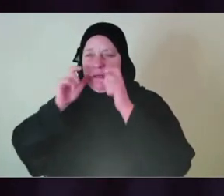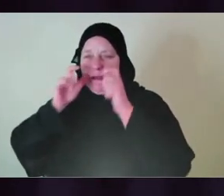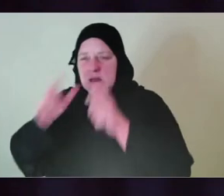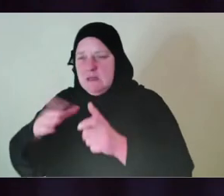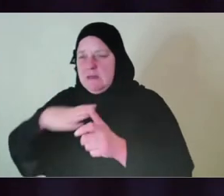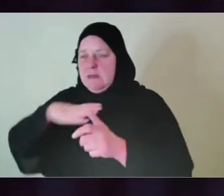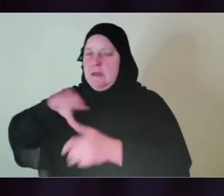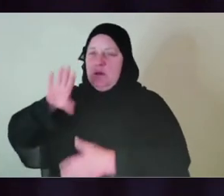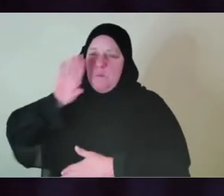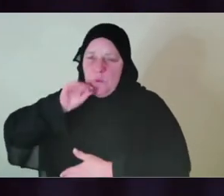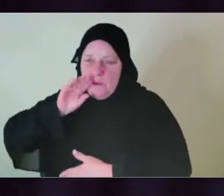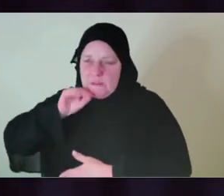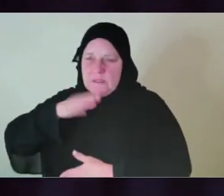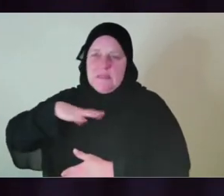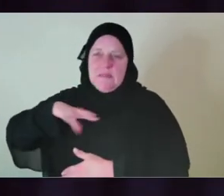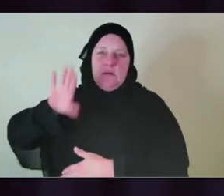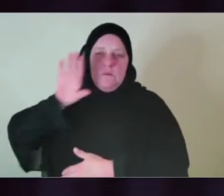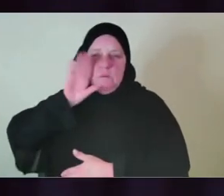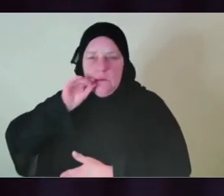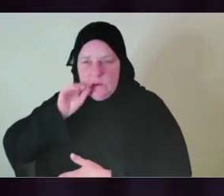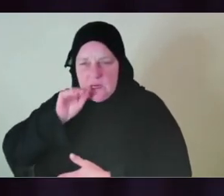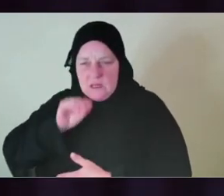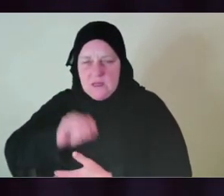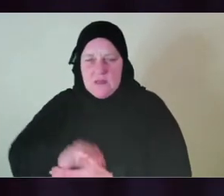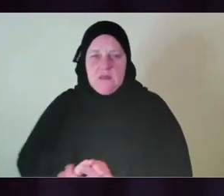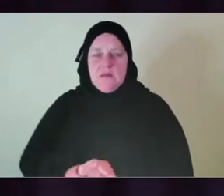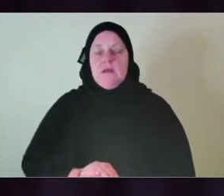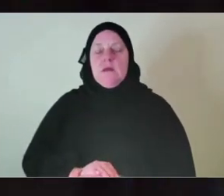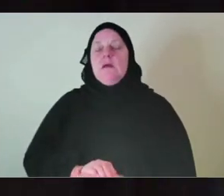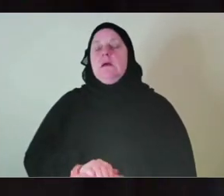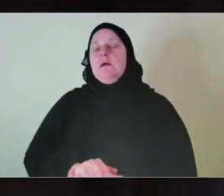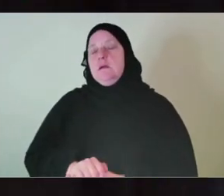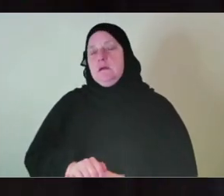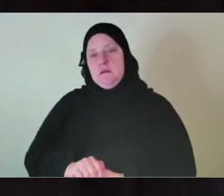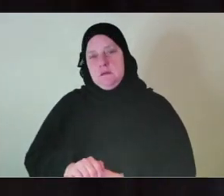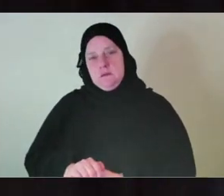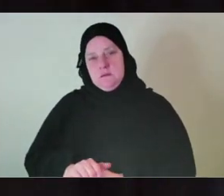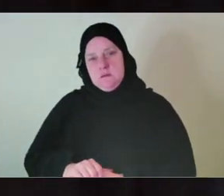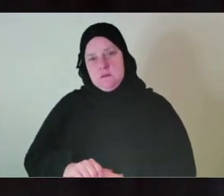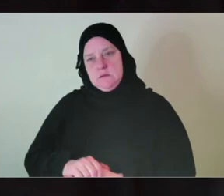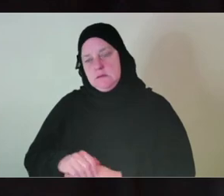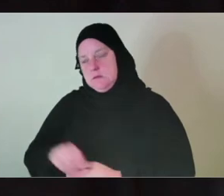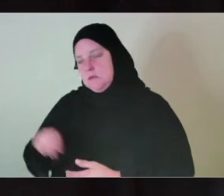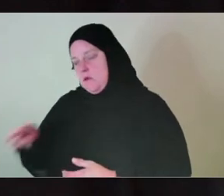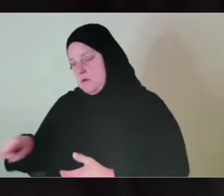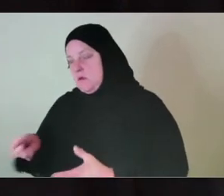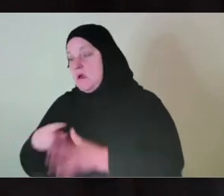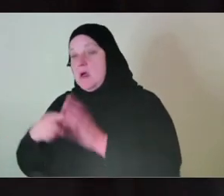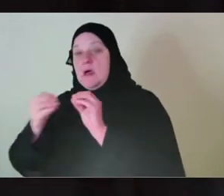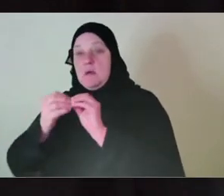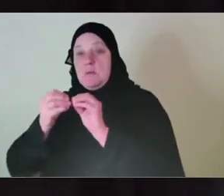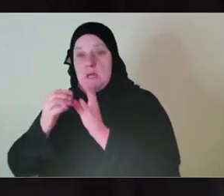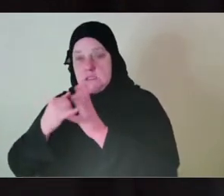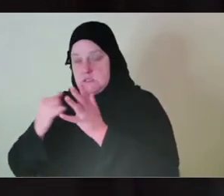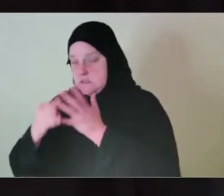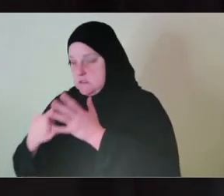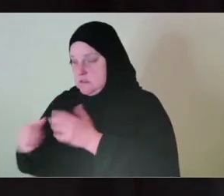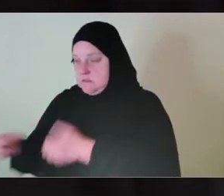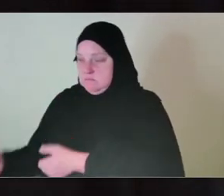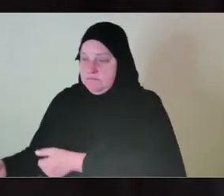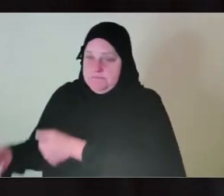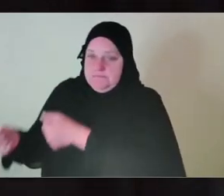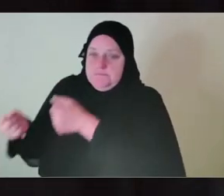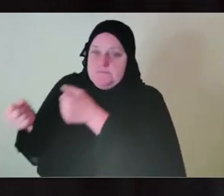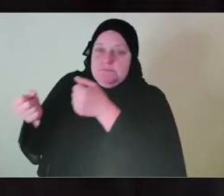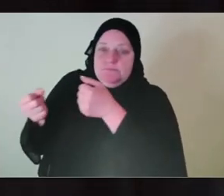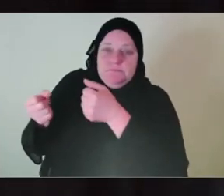So he left. And this is when the cowardly enemies attacked Abu al-Fadl al-Abbas.